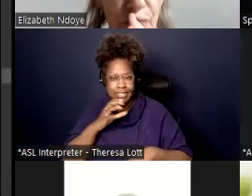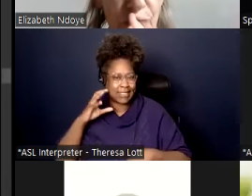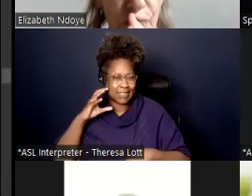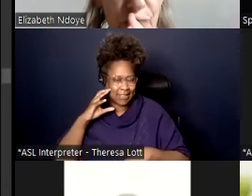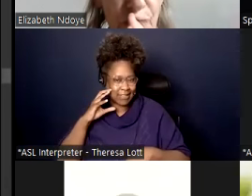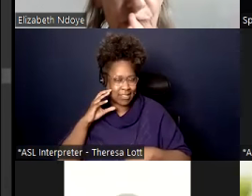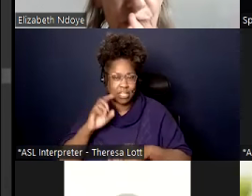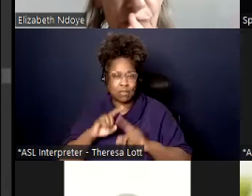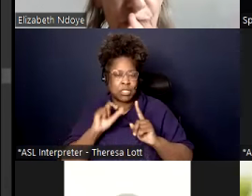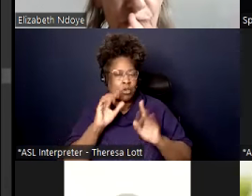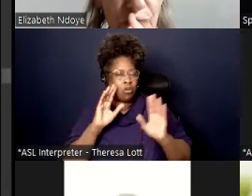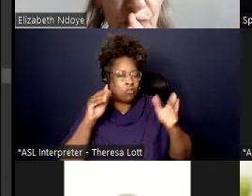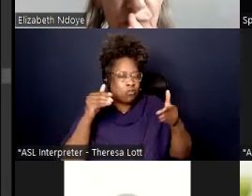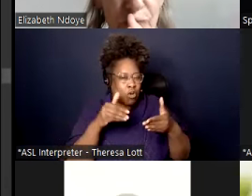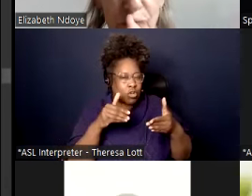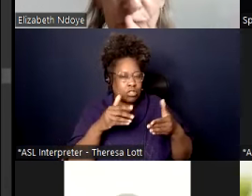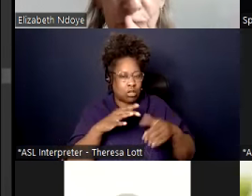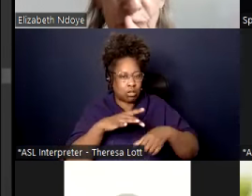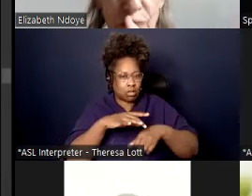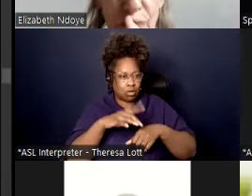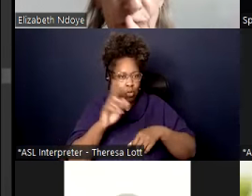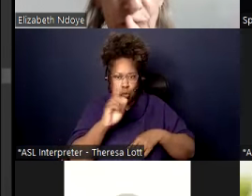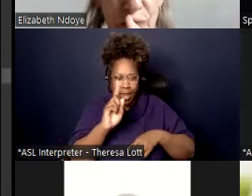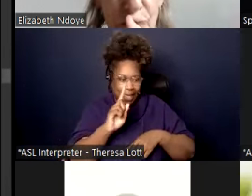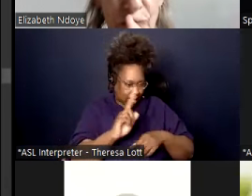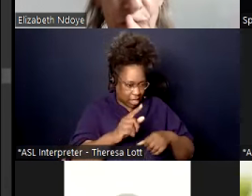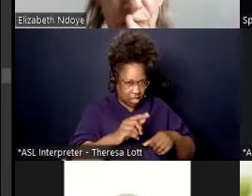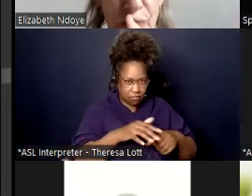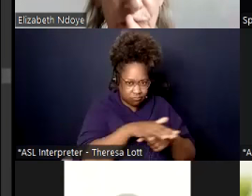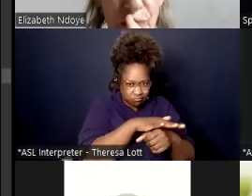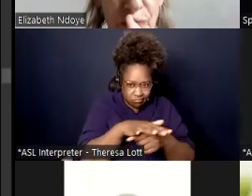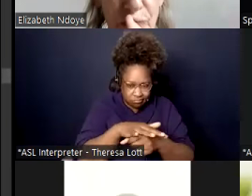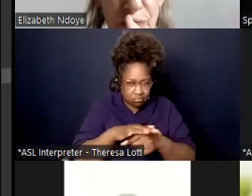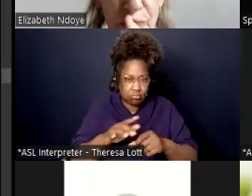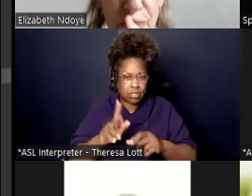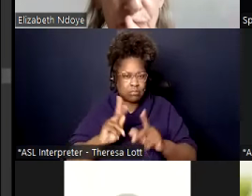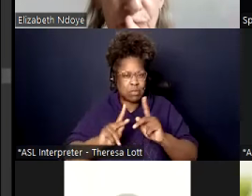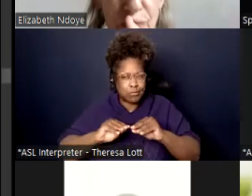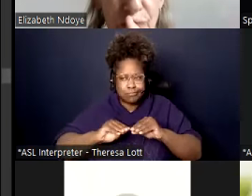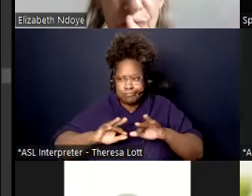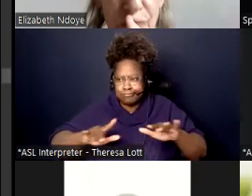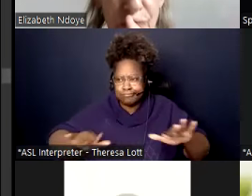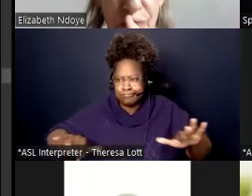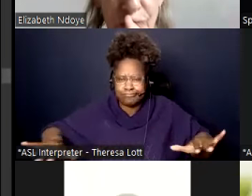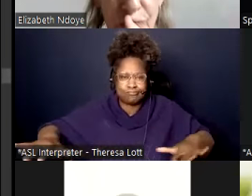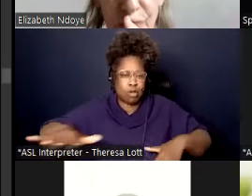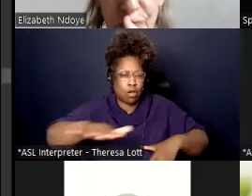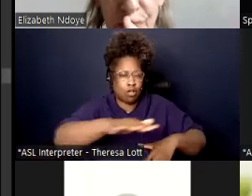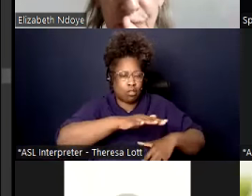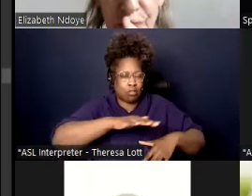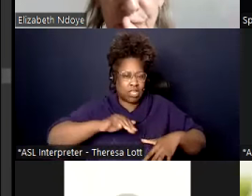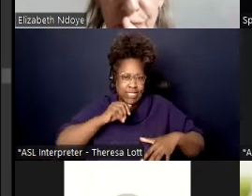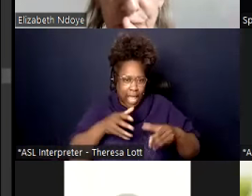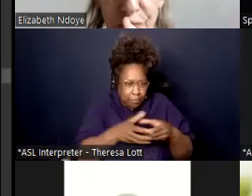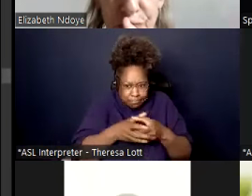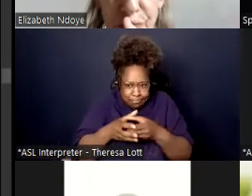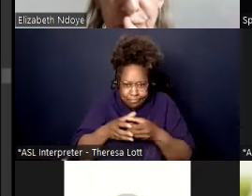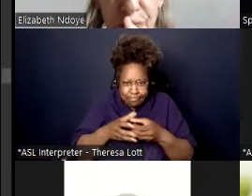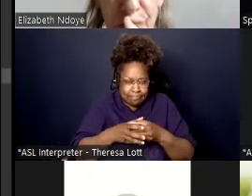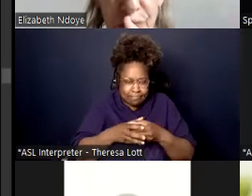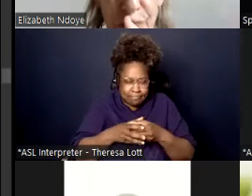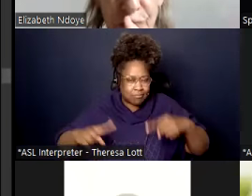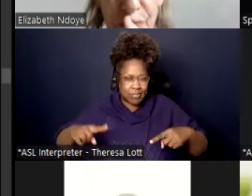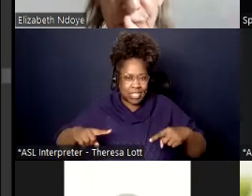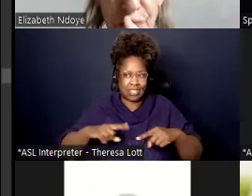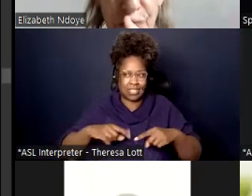geographically focused, to really recognize that people, live throughout the communities. Heard a lot about the importance of having information available in